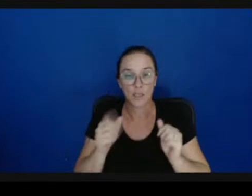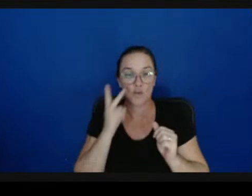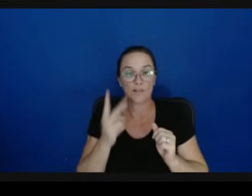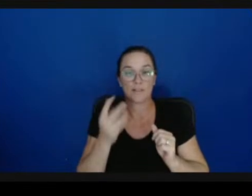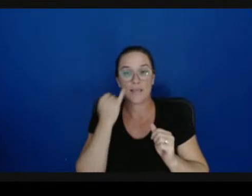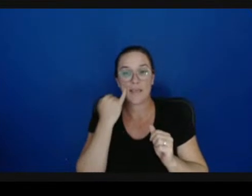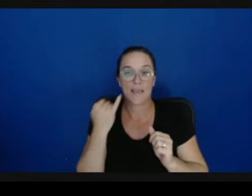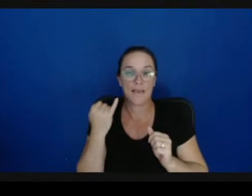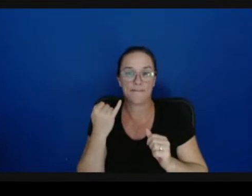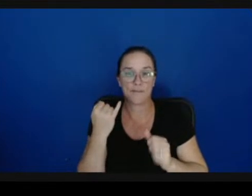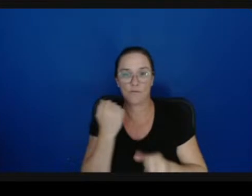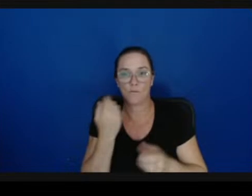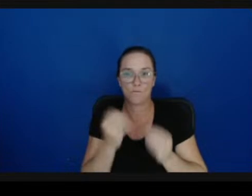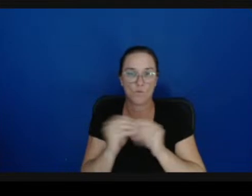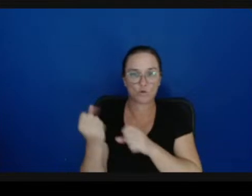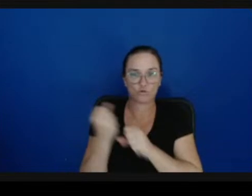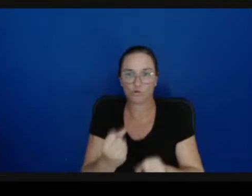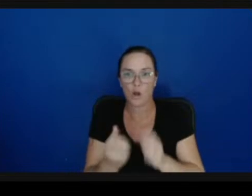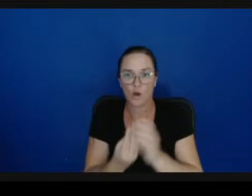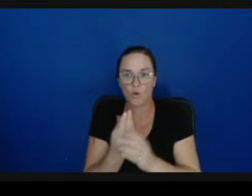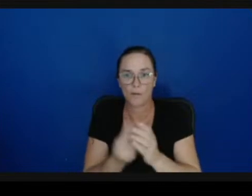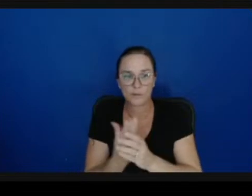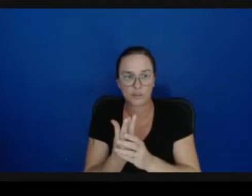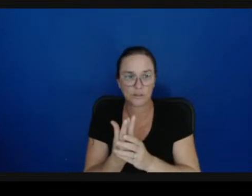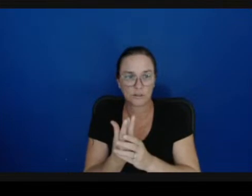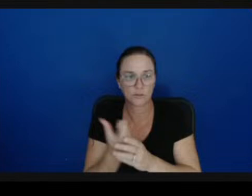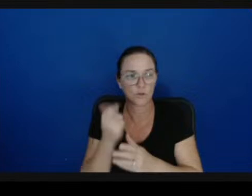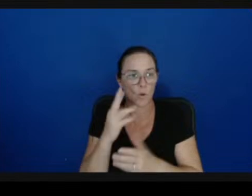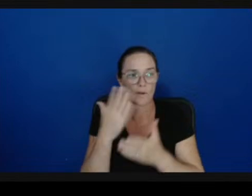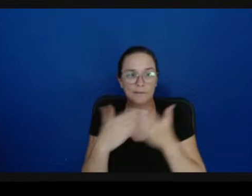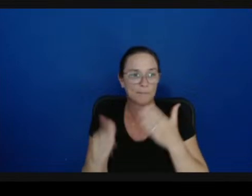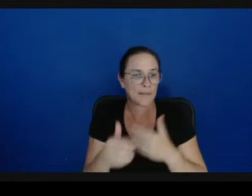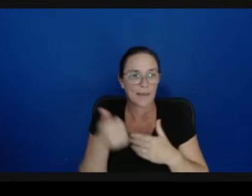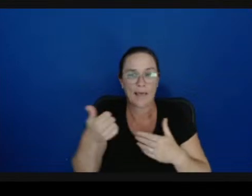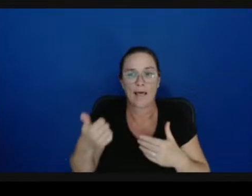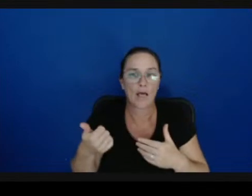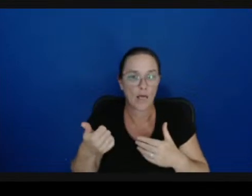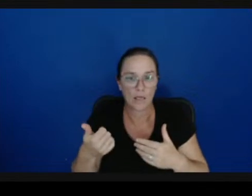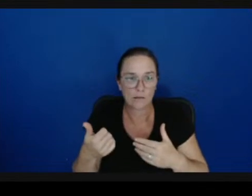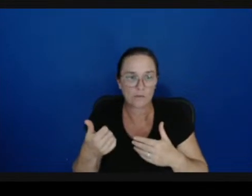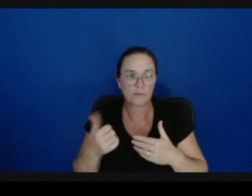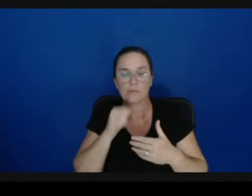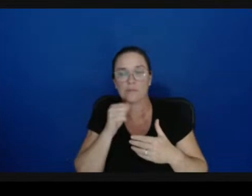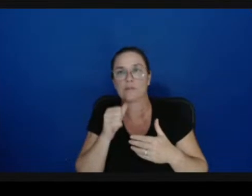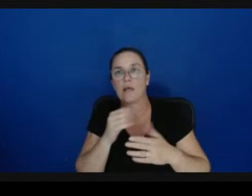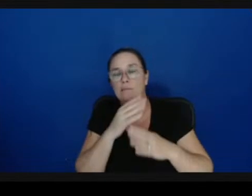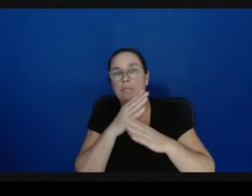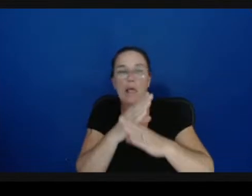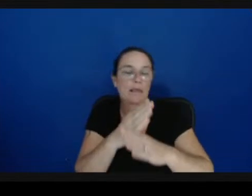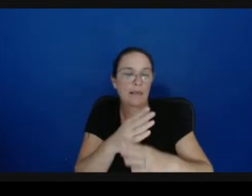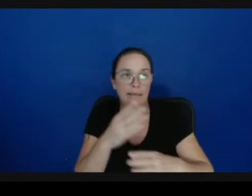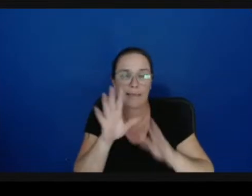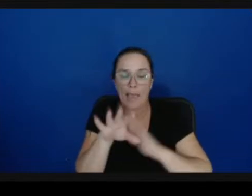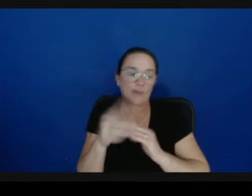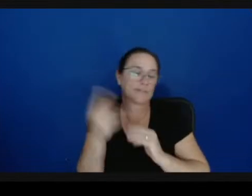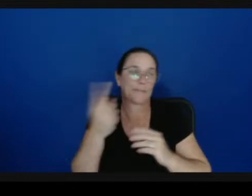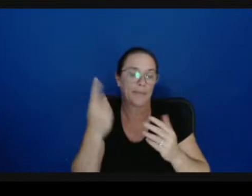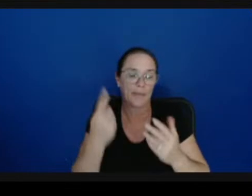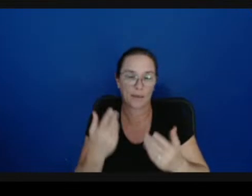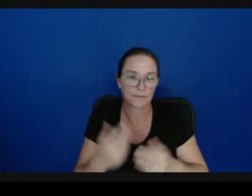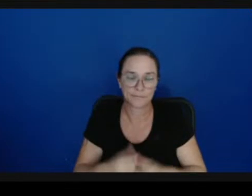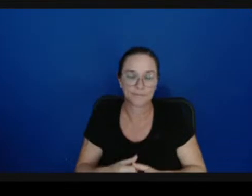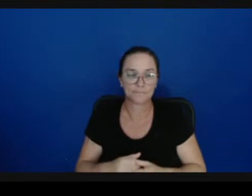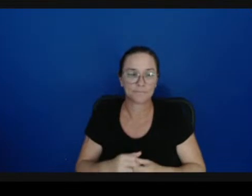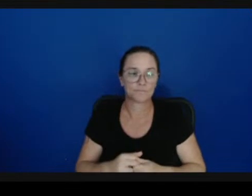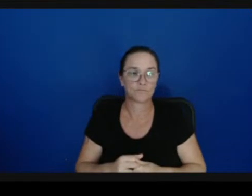of the eruption rather than something unblock the camera view or something like that, a